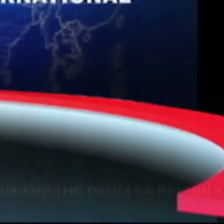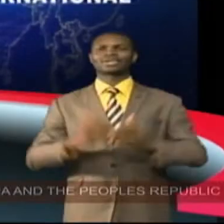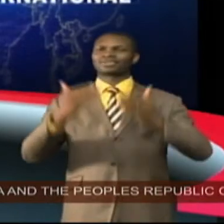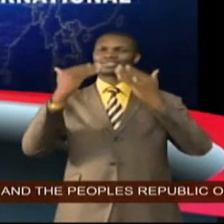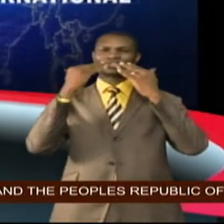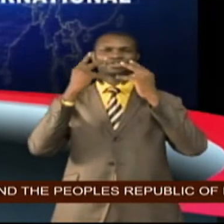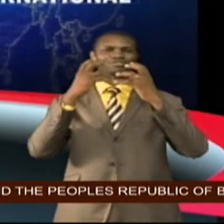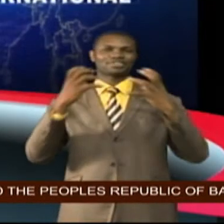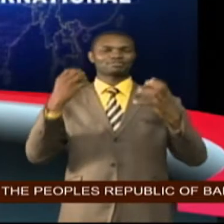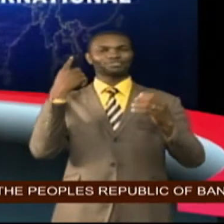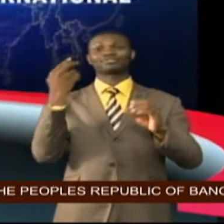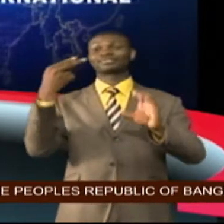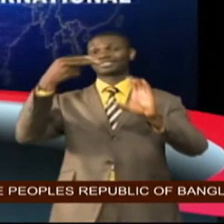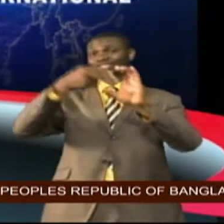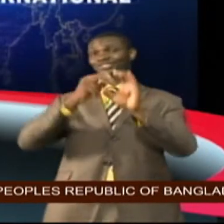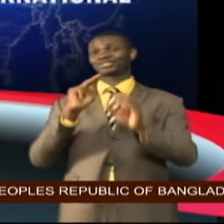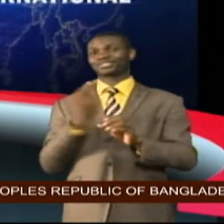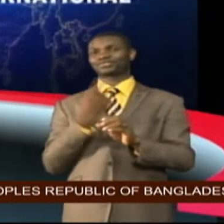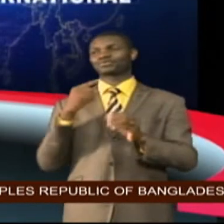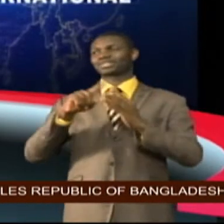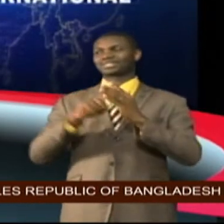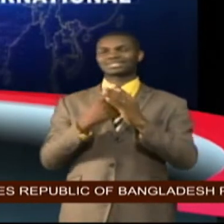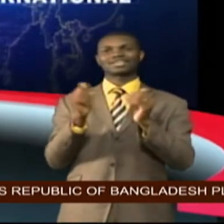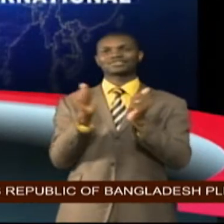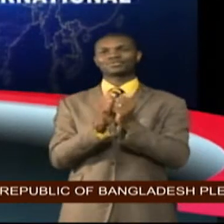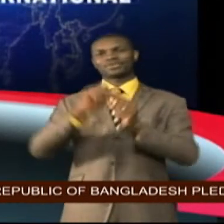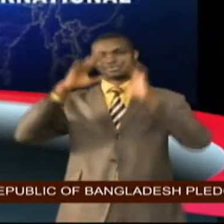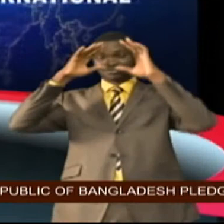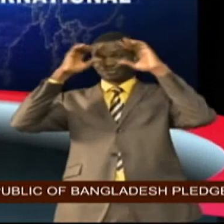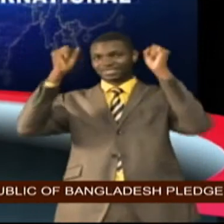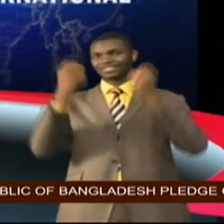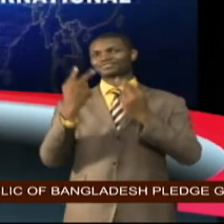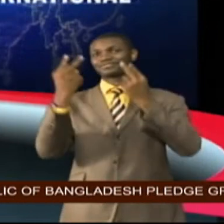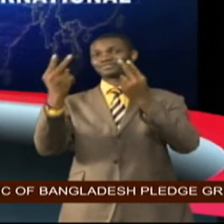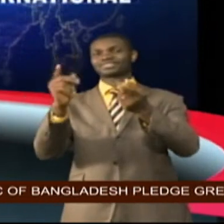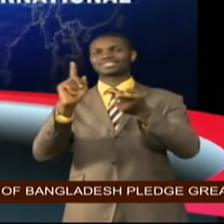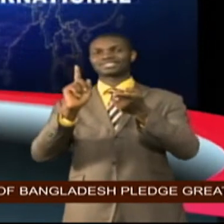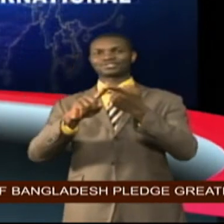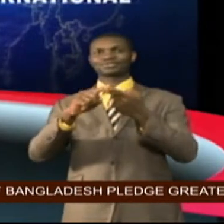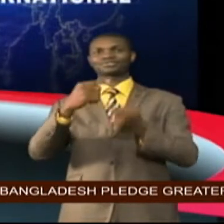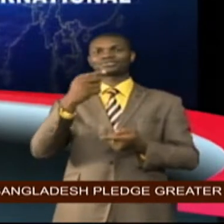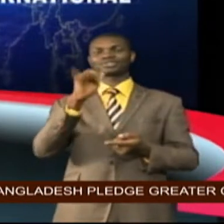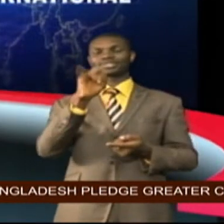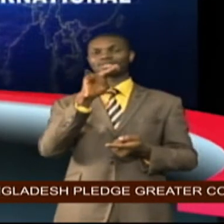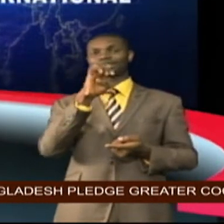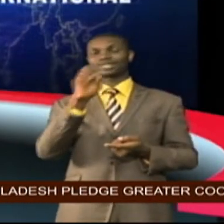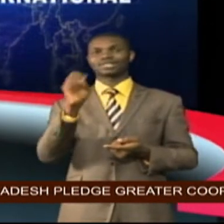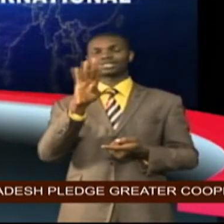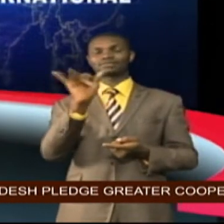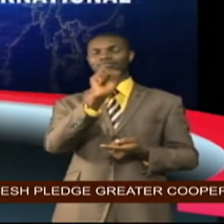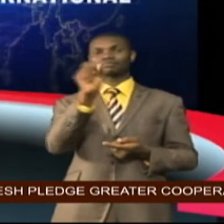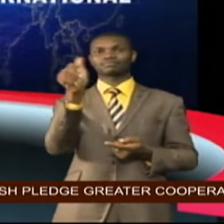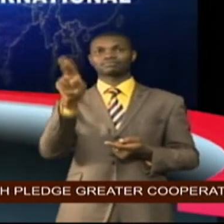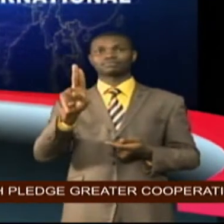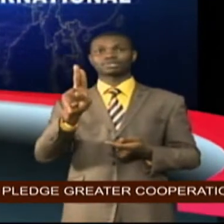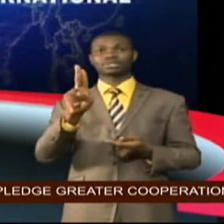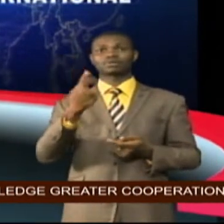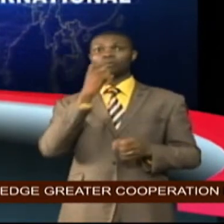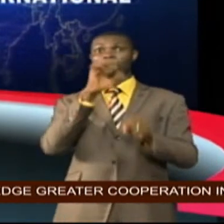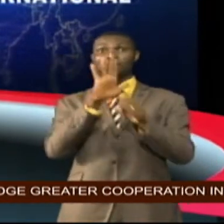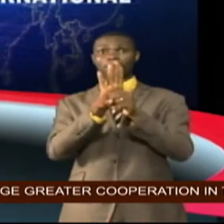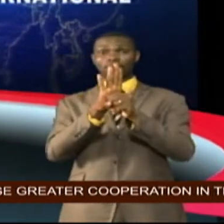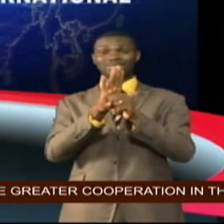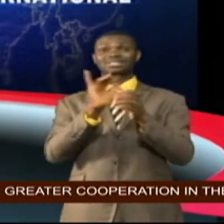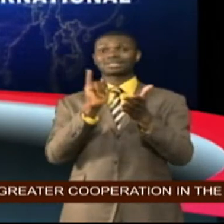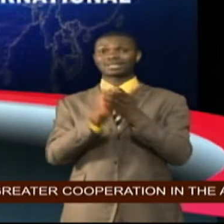Thank you so much for joining us. We now begin with the President's visit to Guinea-Bissau. President Muhammadu Buhari has reaffirmed Nigeria's continued support